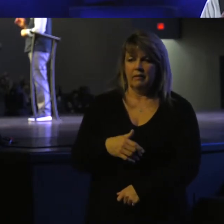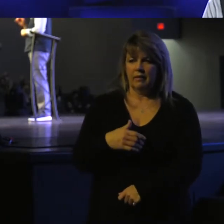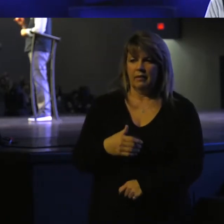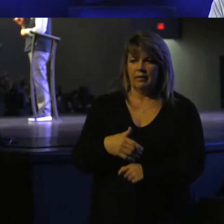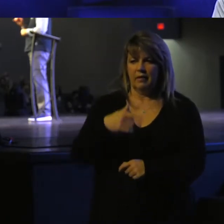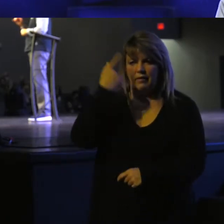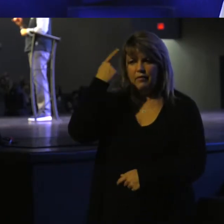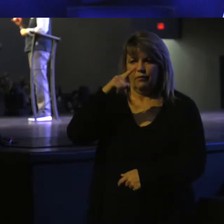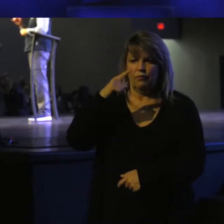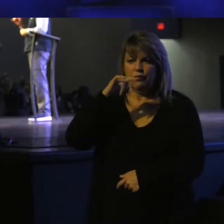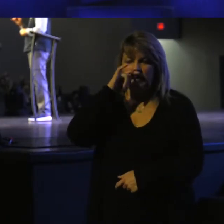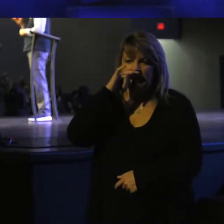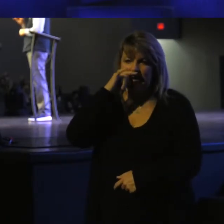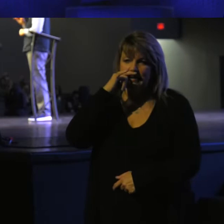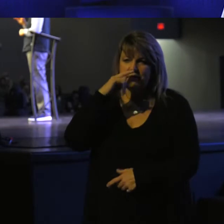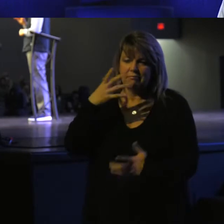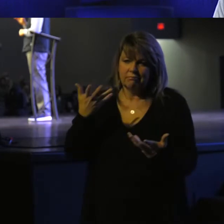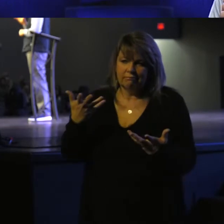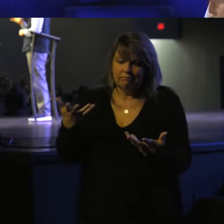for